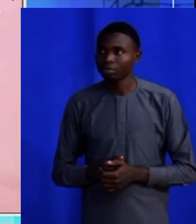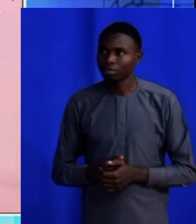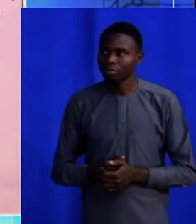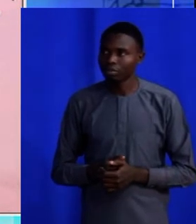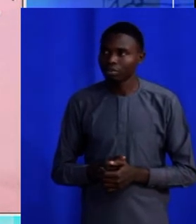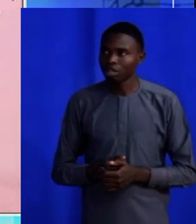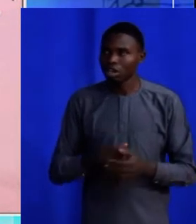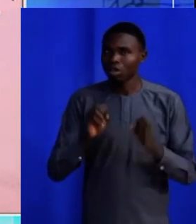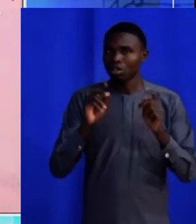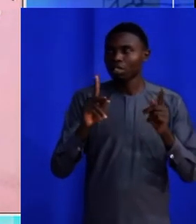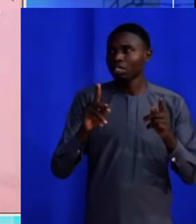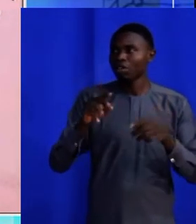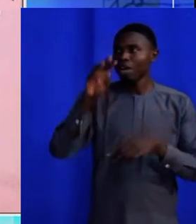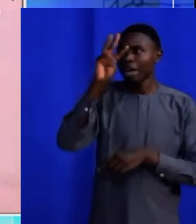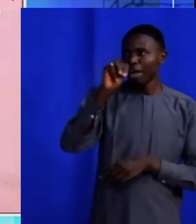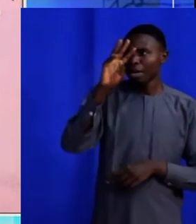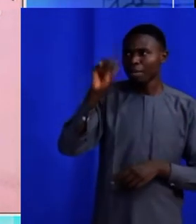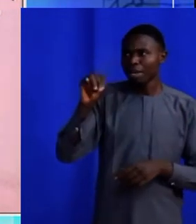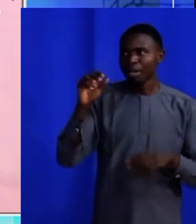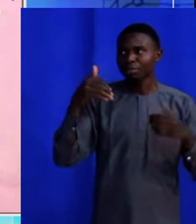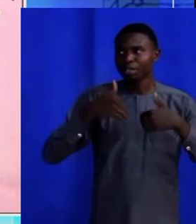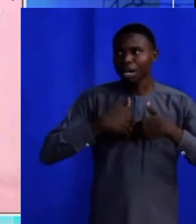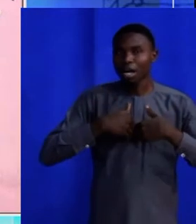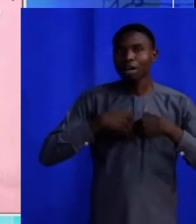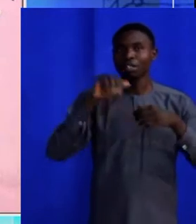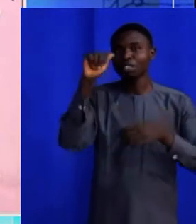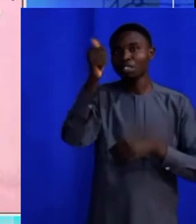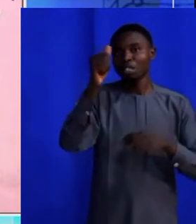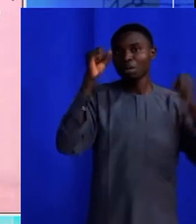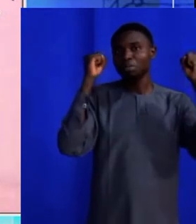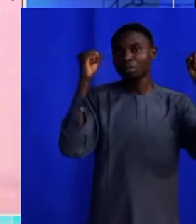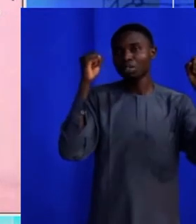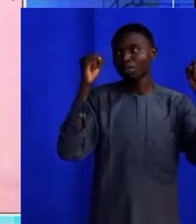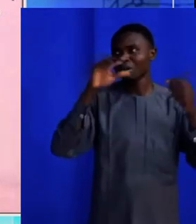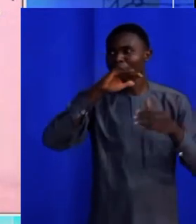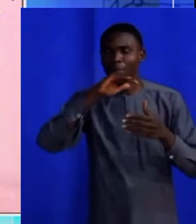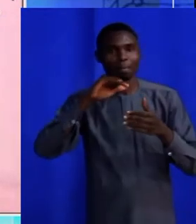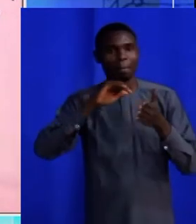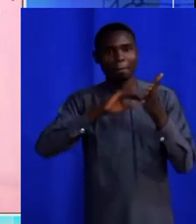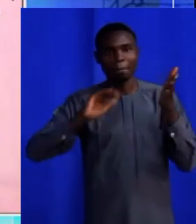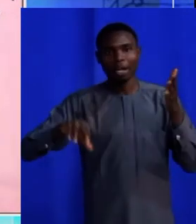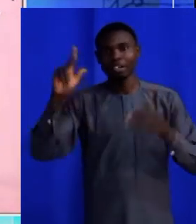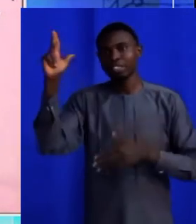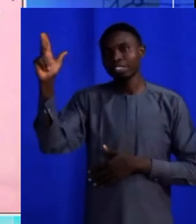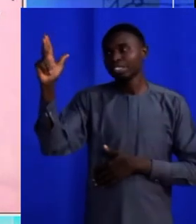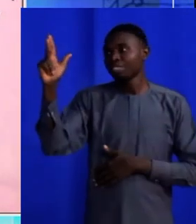We have, example, horse or horses,